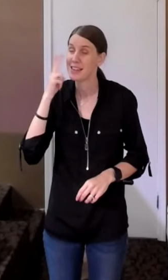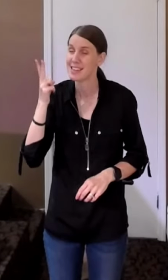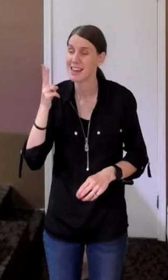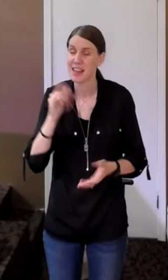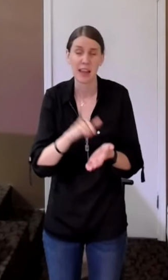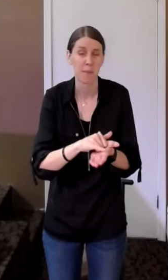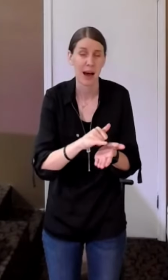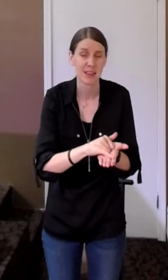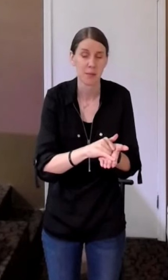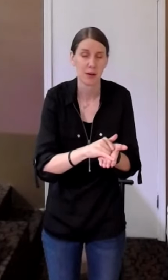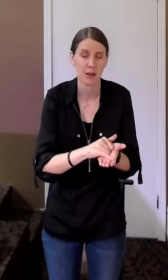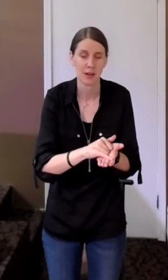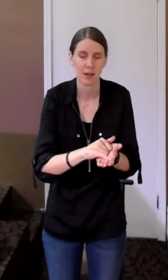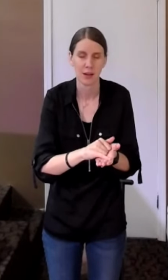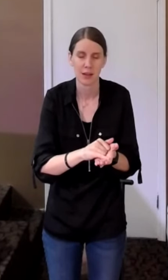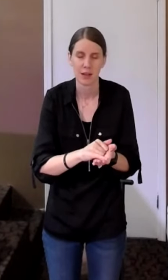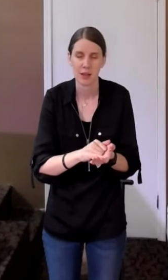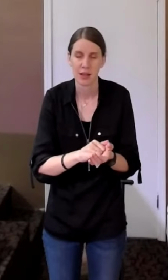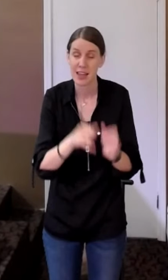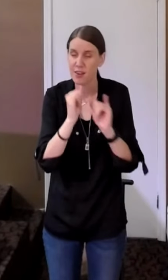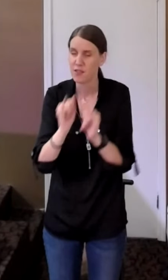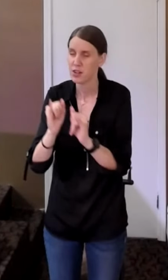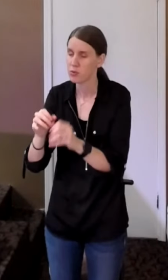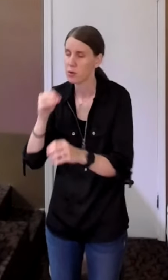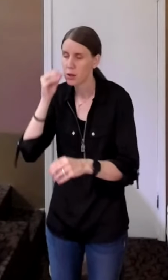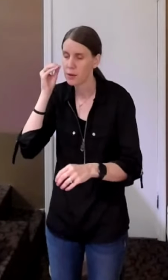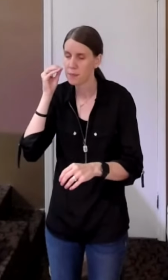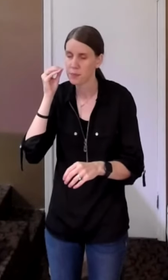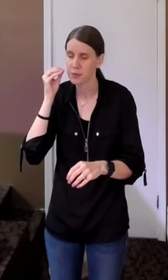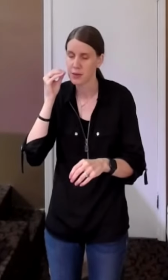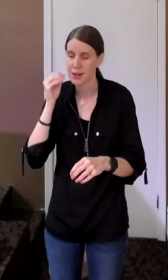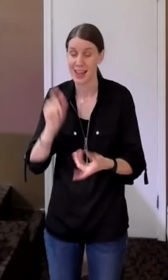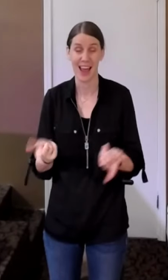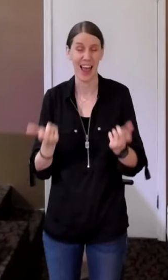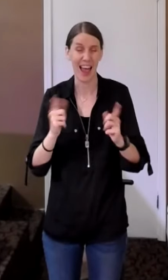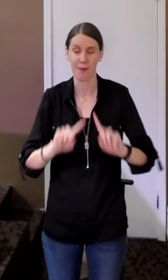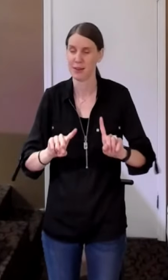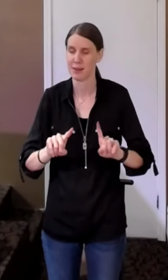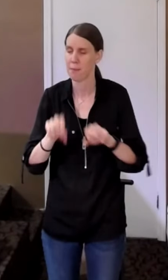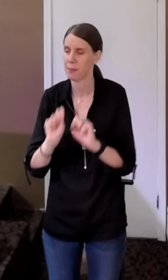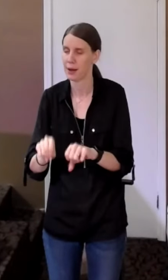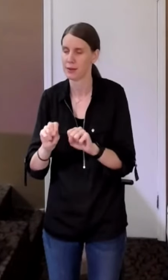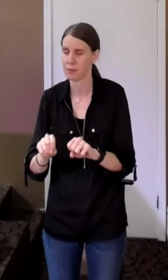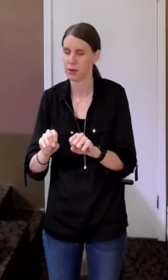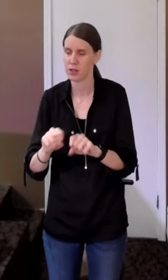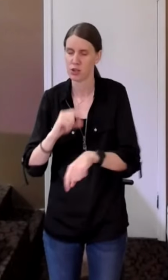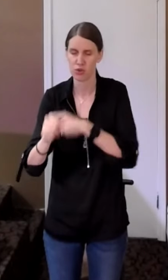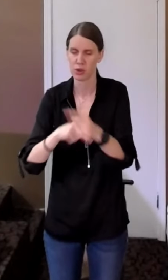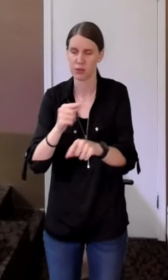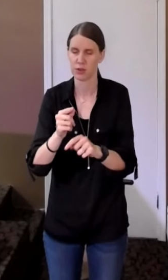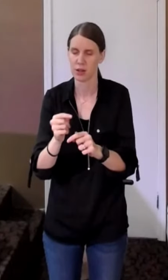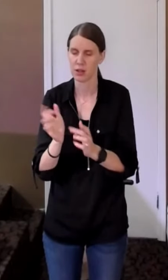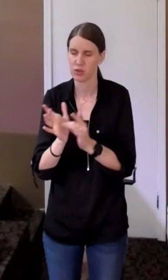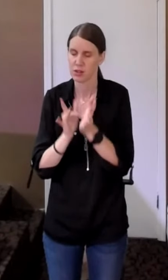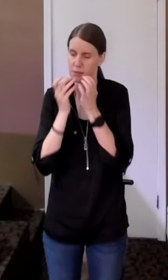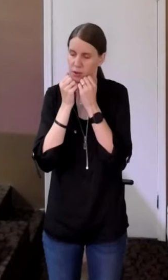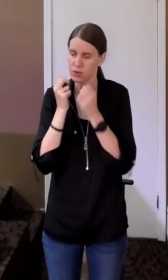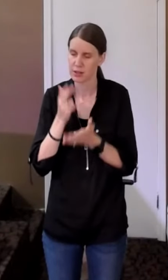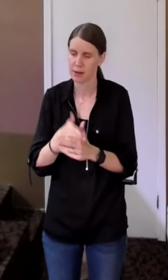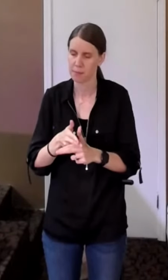impossible in each of our lives, in each of our homes, carried on into the generations that follow. In Jesus' precious